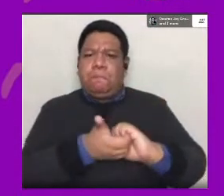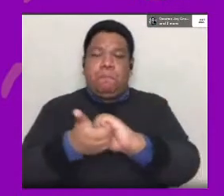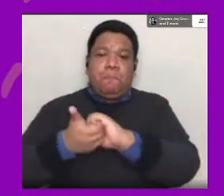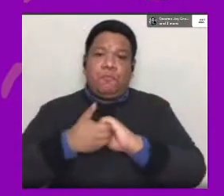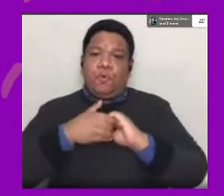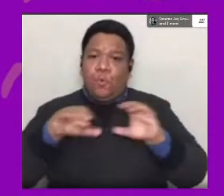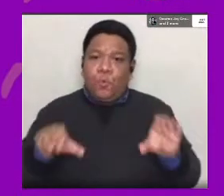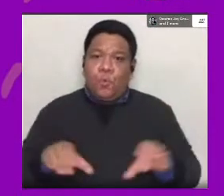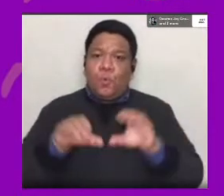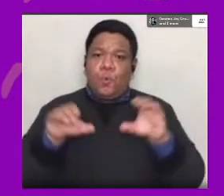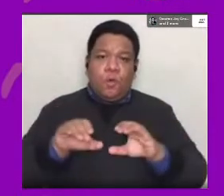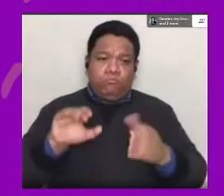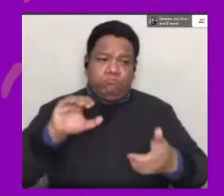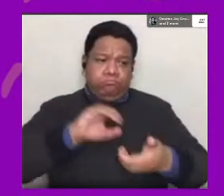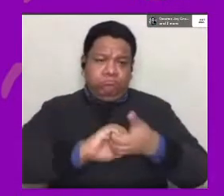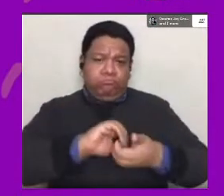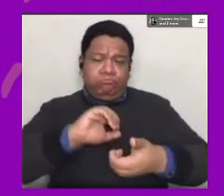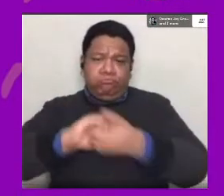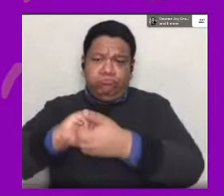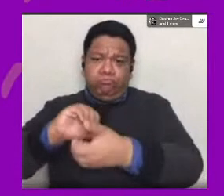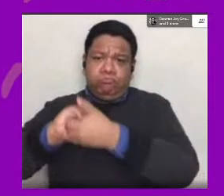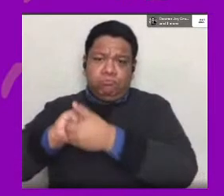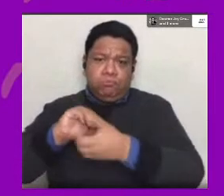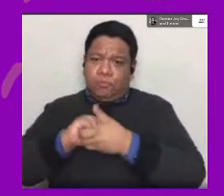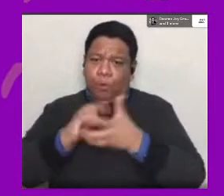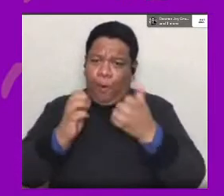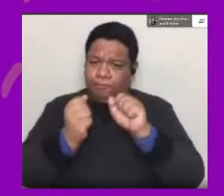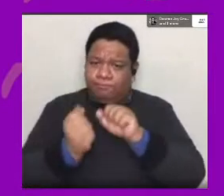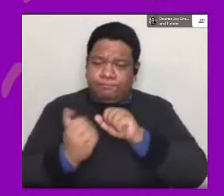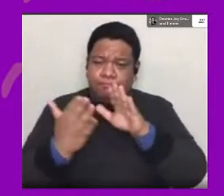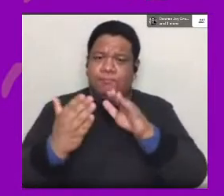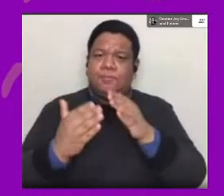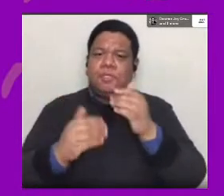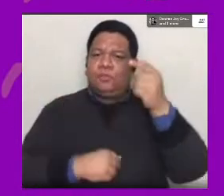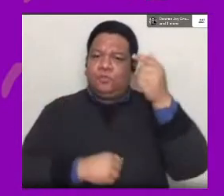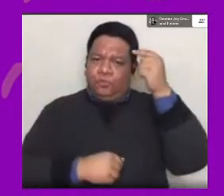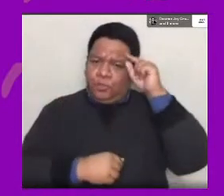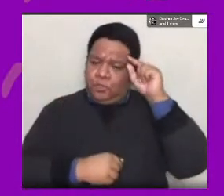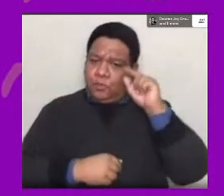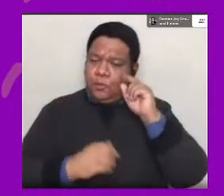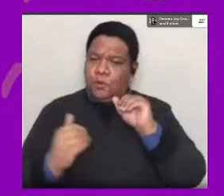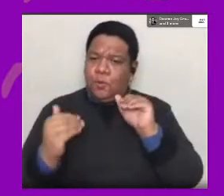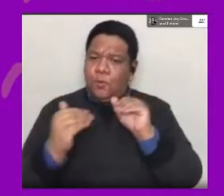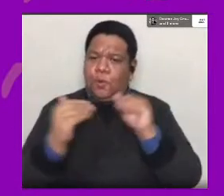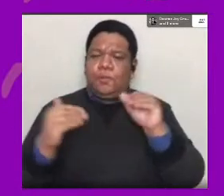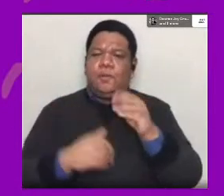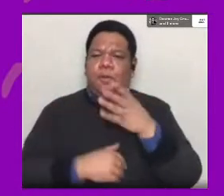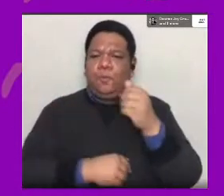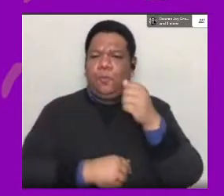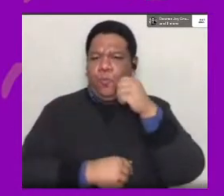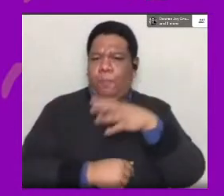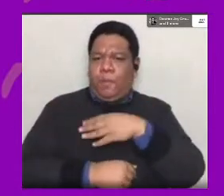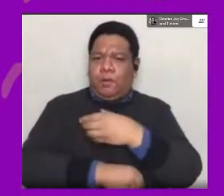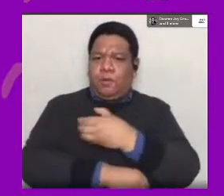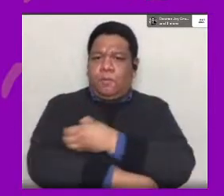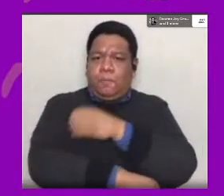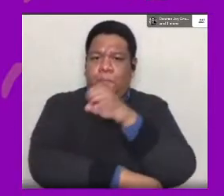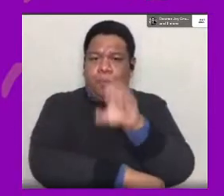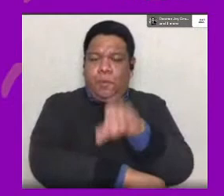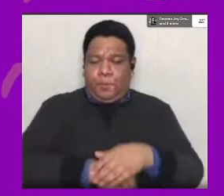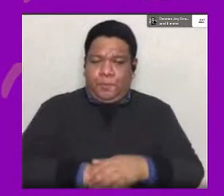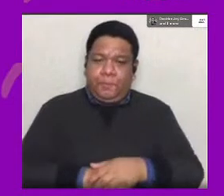working hand in hand to address gender equality and women's empowerment. Next slide,